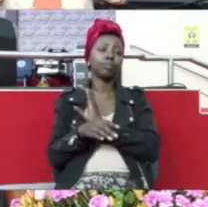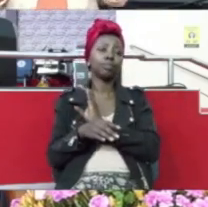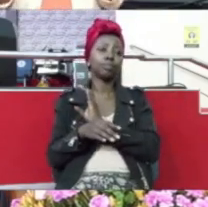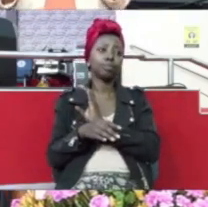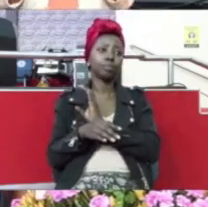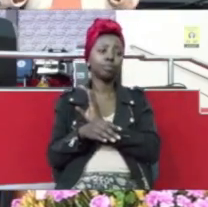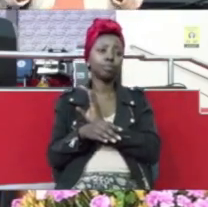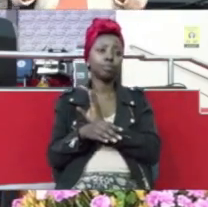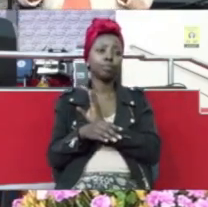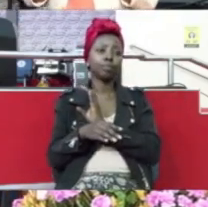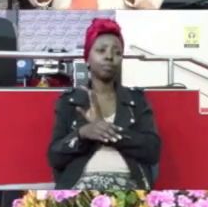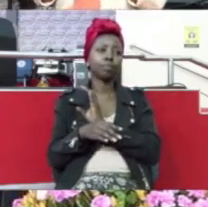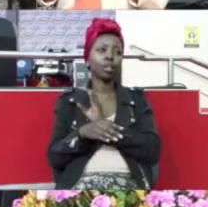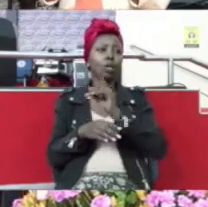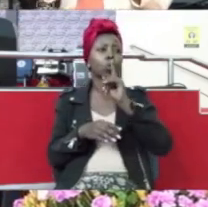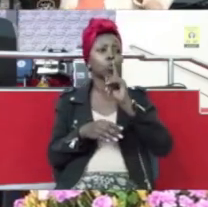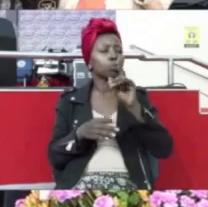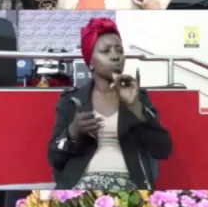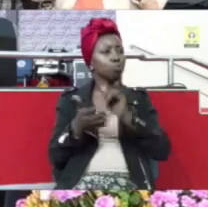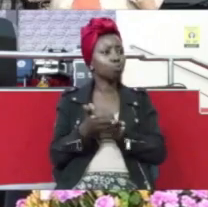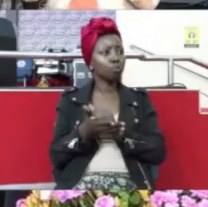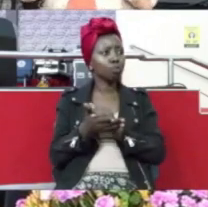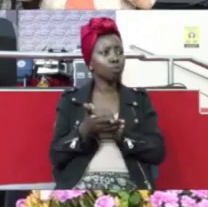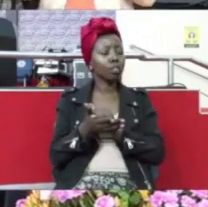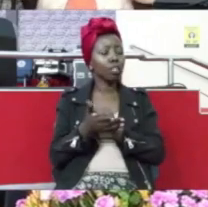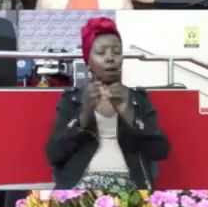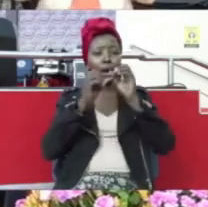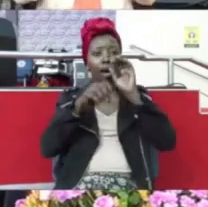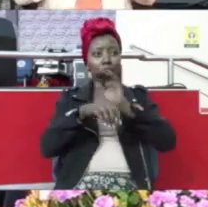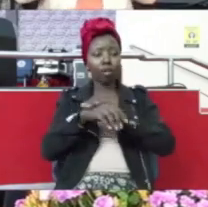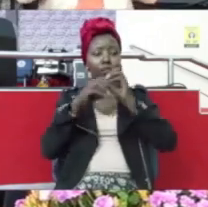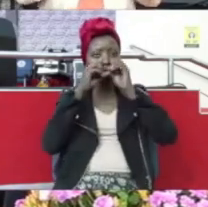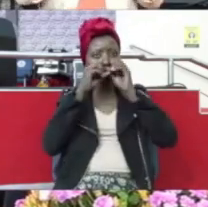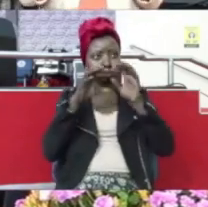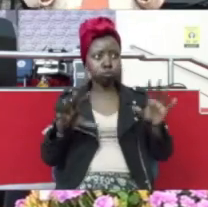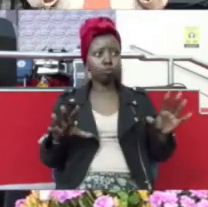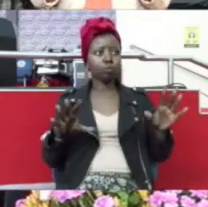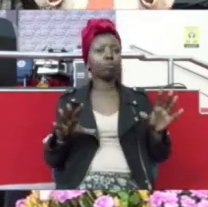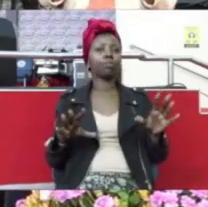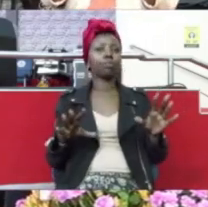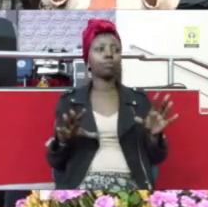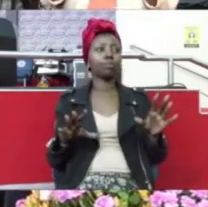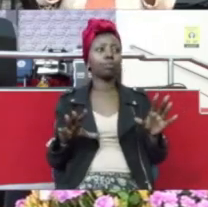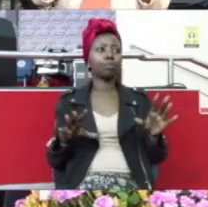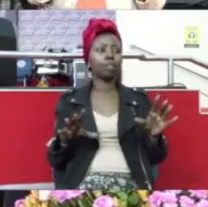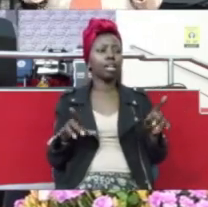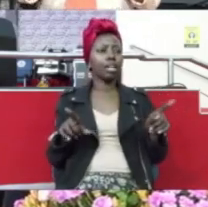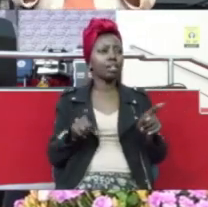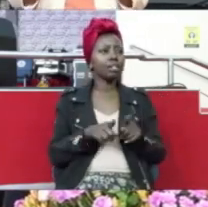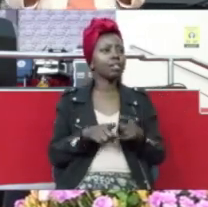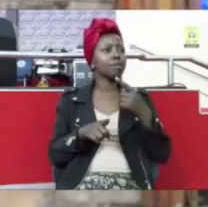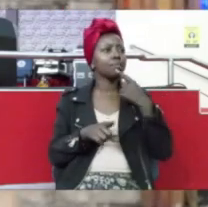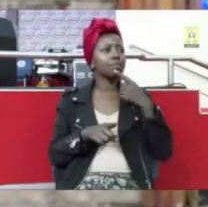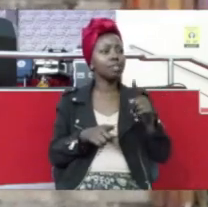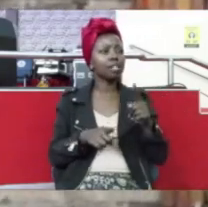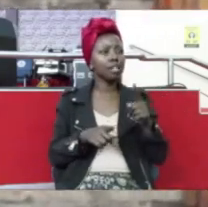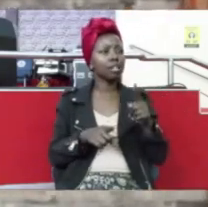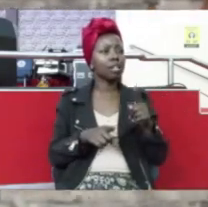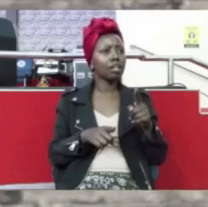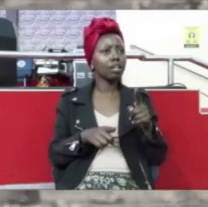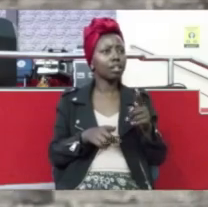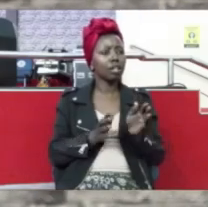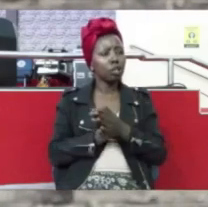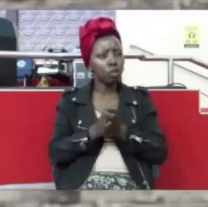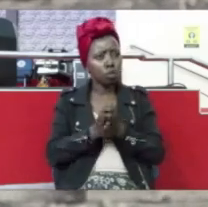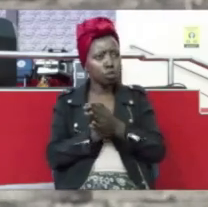nyumba ya Bwana. So that you can be blessed. Ndio ukaweze kubarikiwa. And we see a story of Cain and